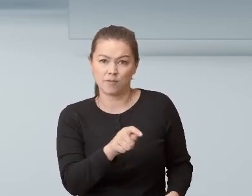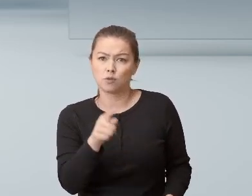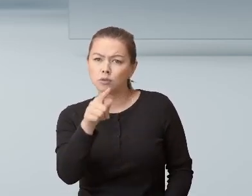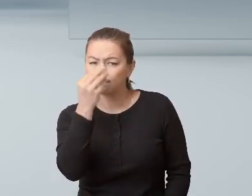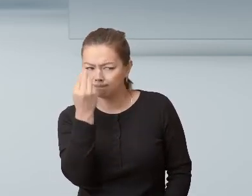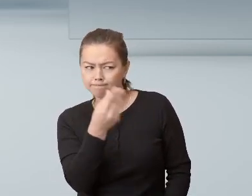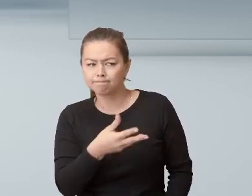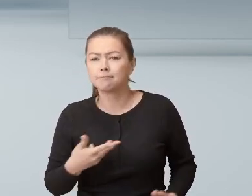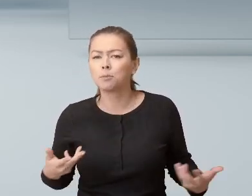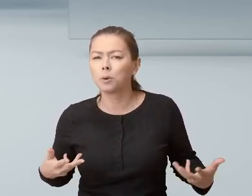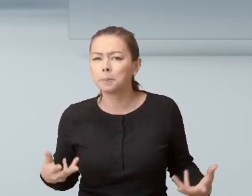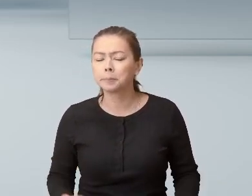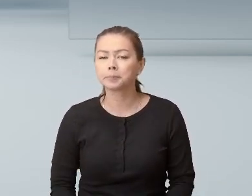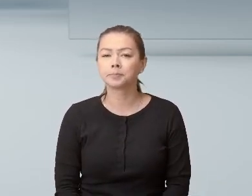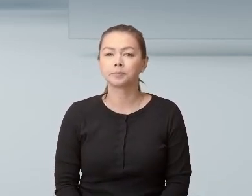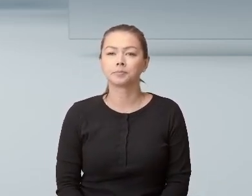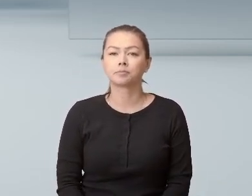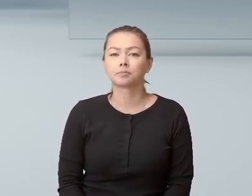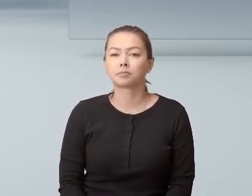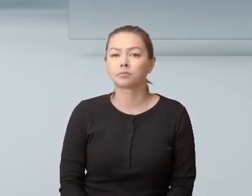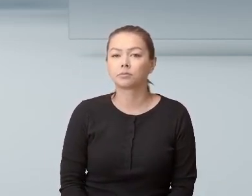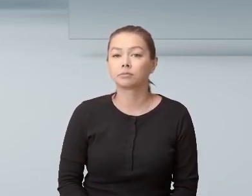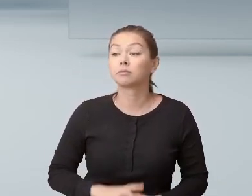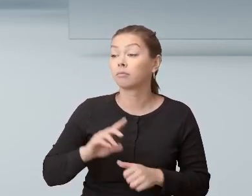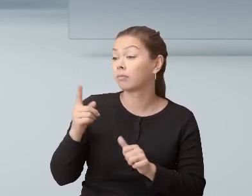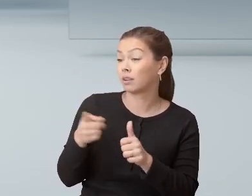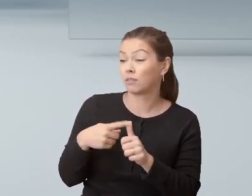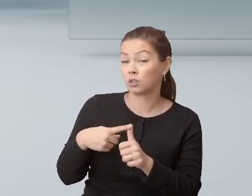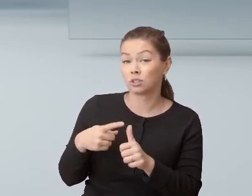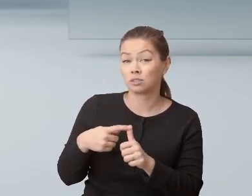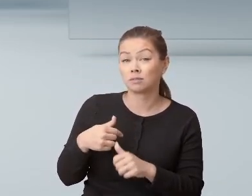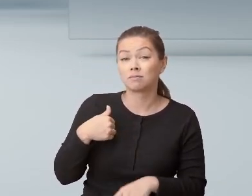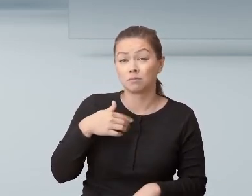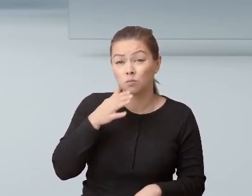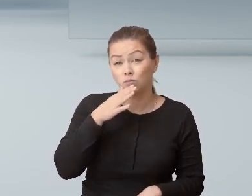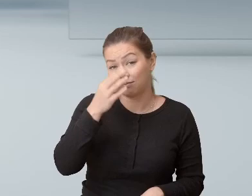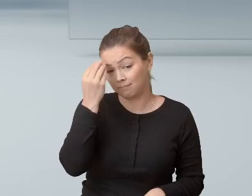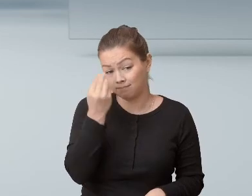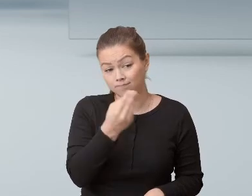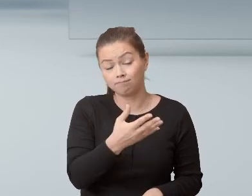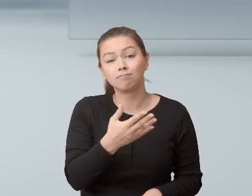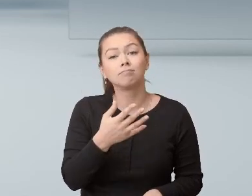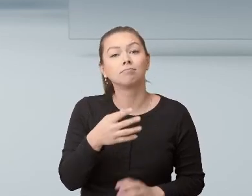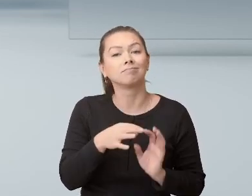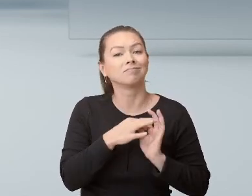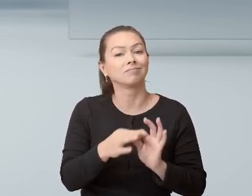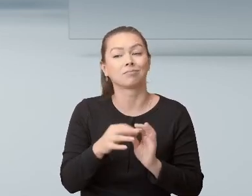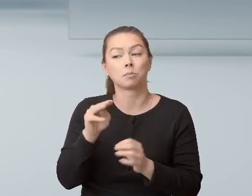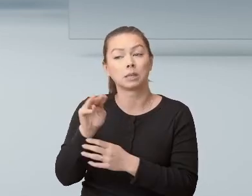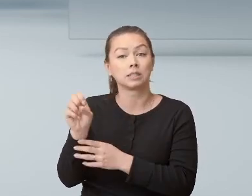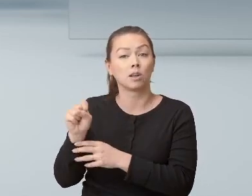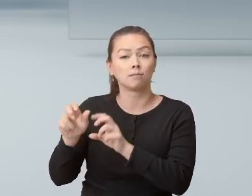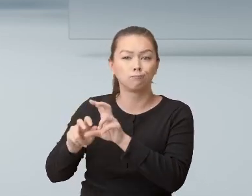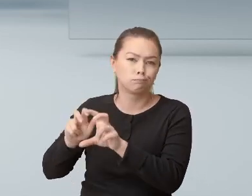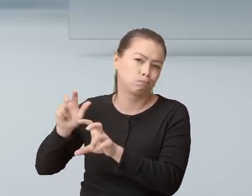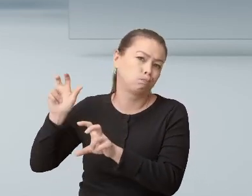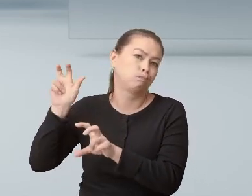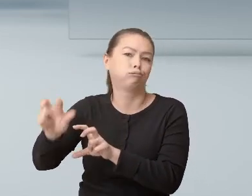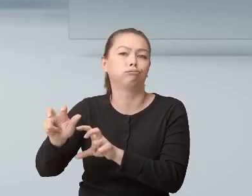would you say to them? Well, the first thing I would realize is, back to the point of Microsoft kicking in funding and